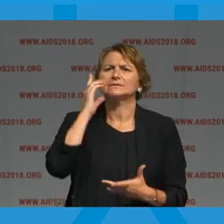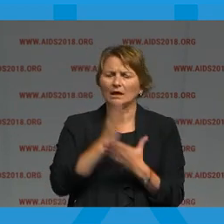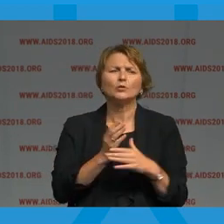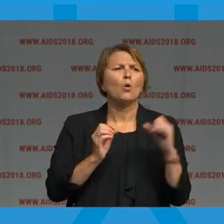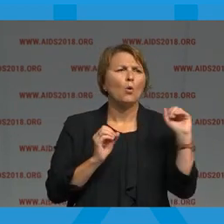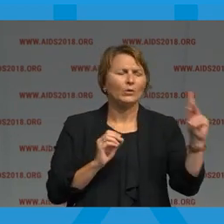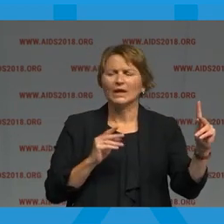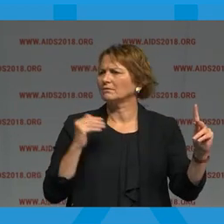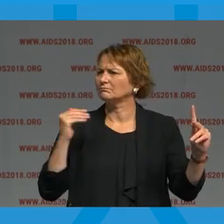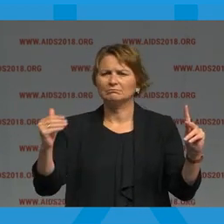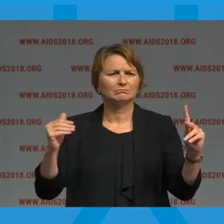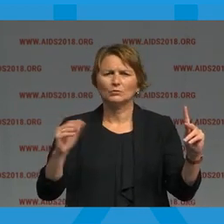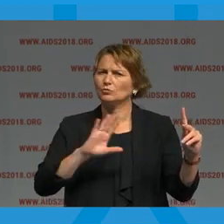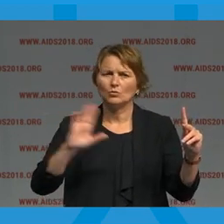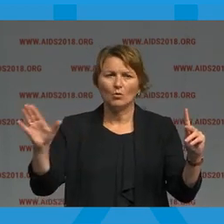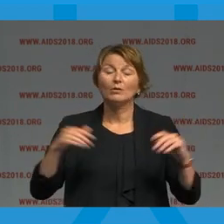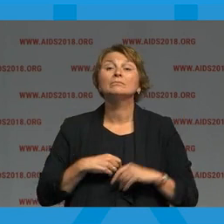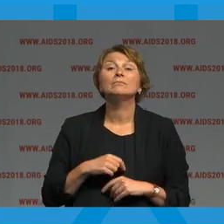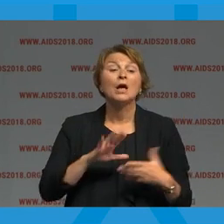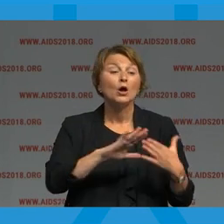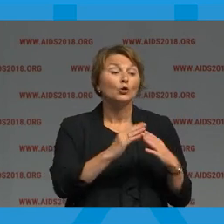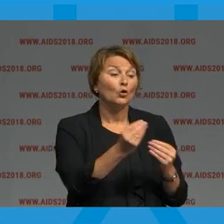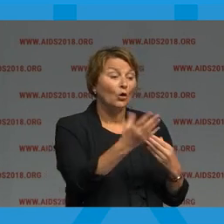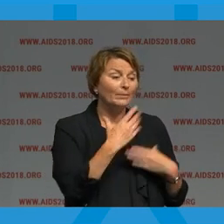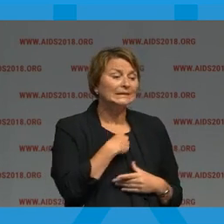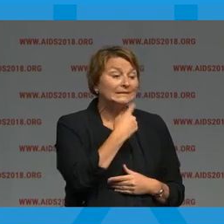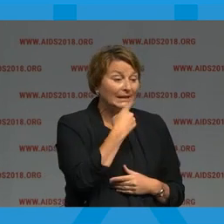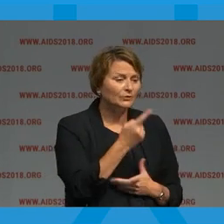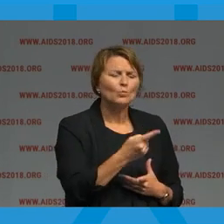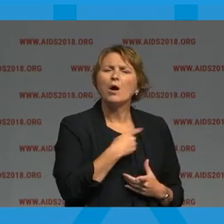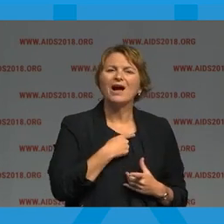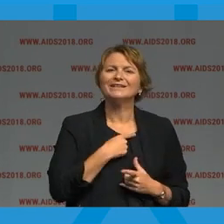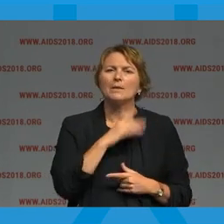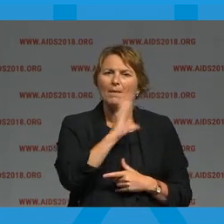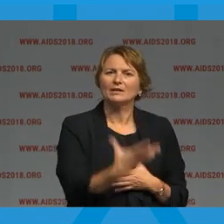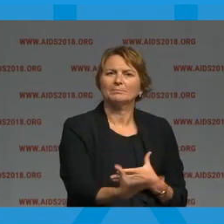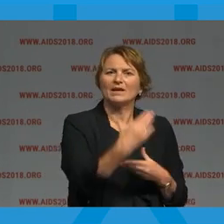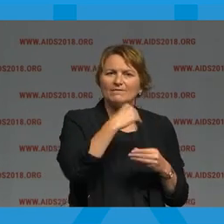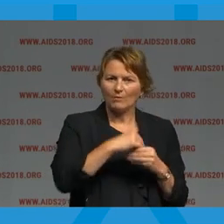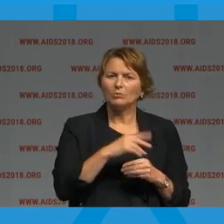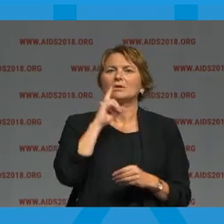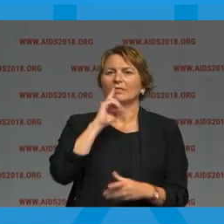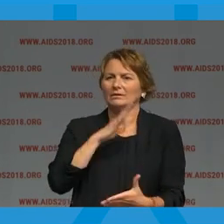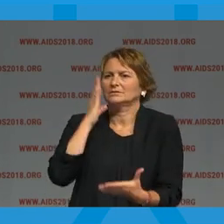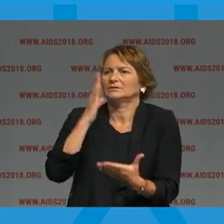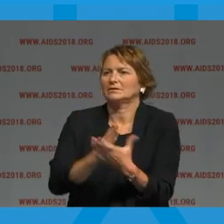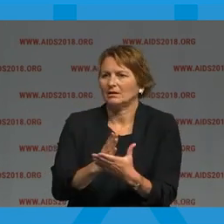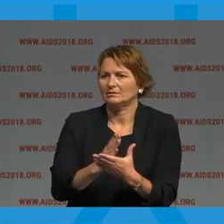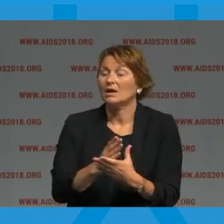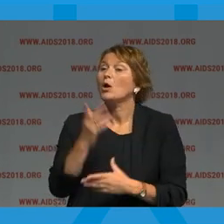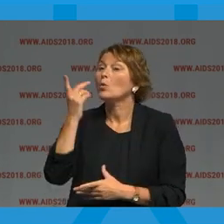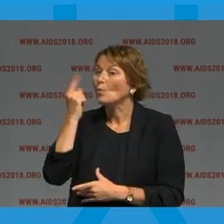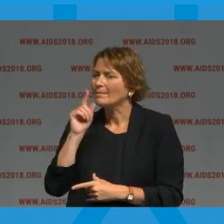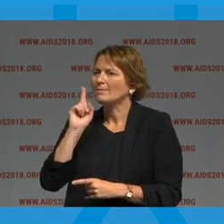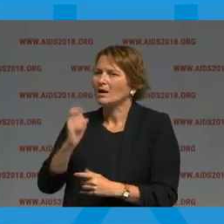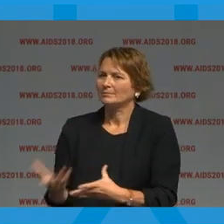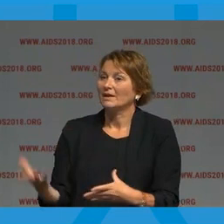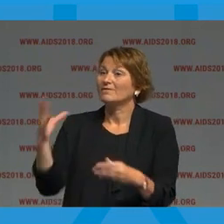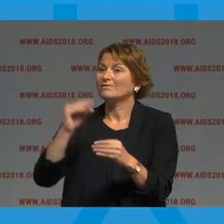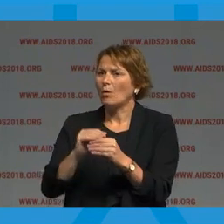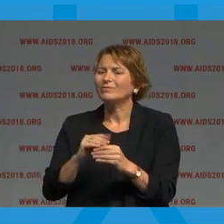learned from the community nothing about us without us, and I want to say nothing about women without women.